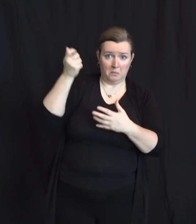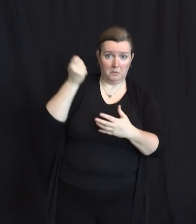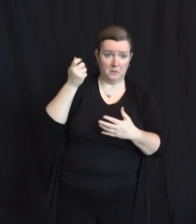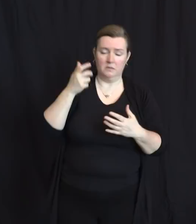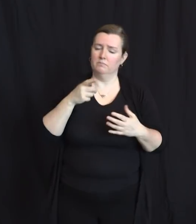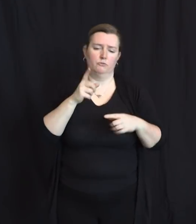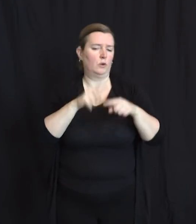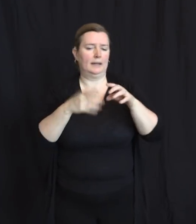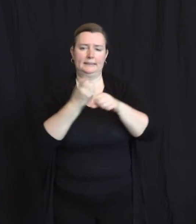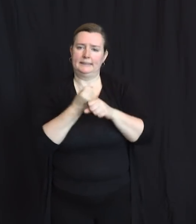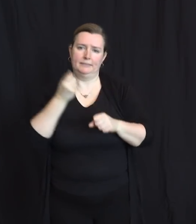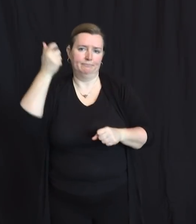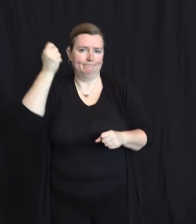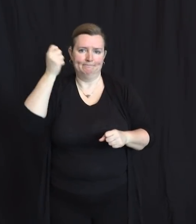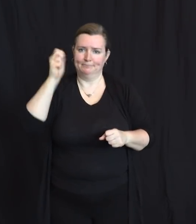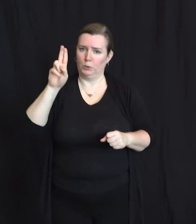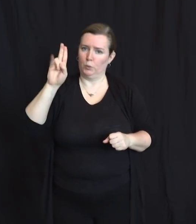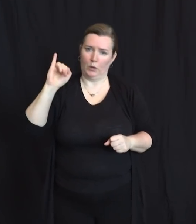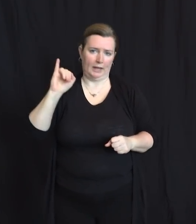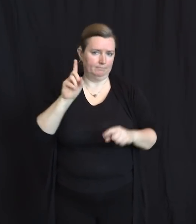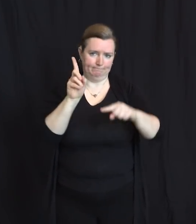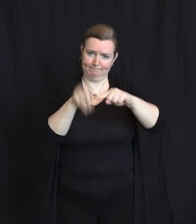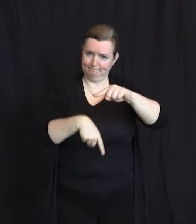eligible for unemployment.